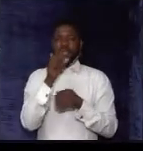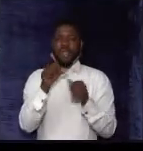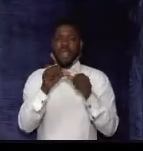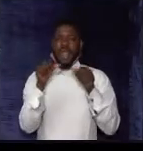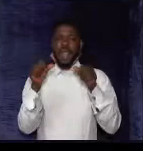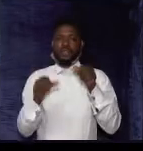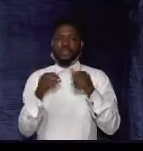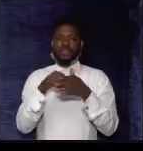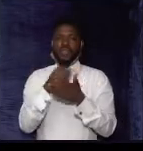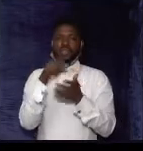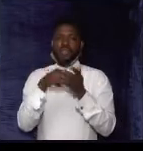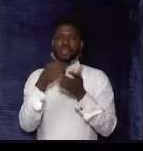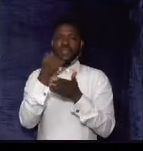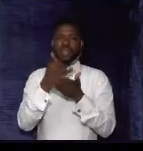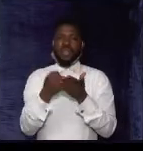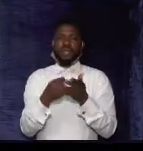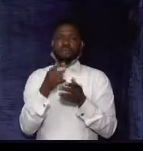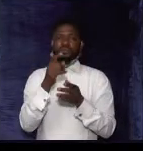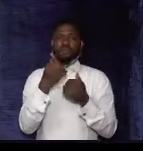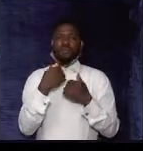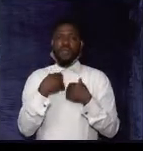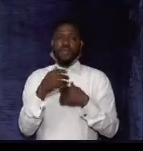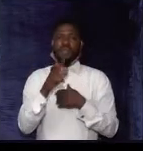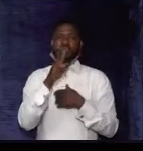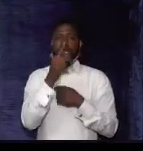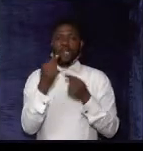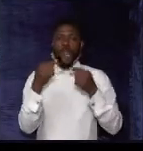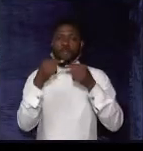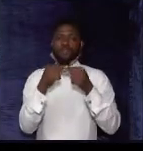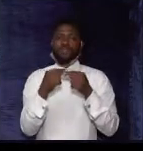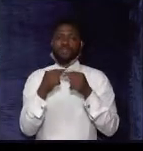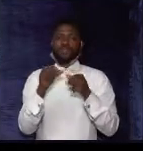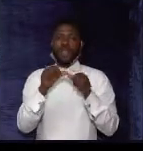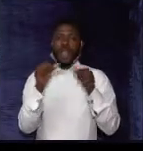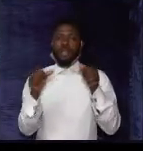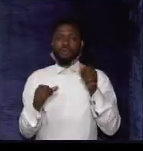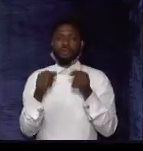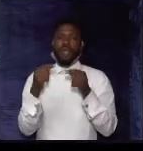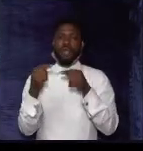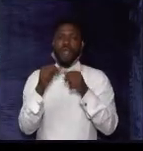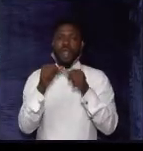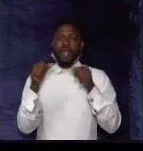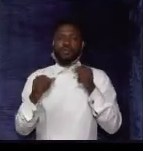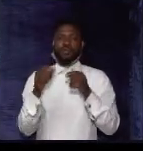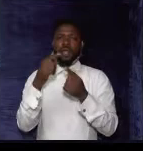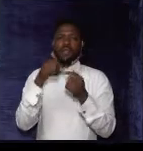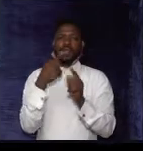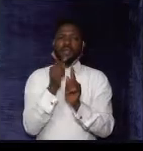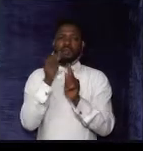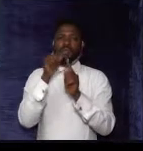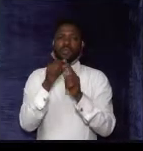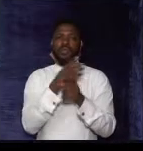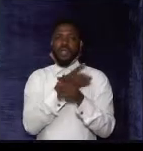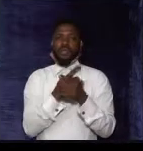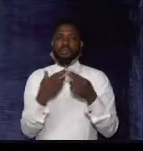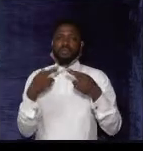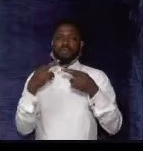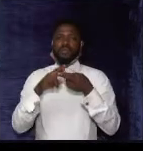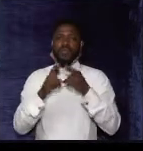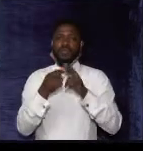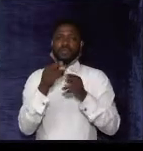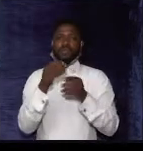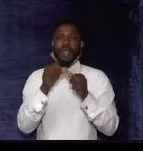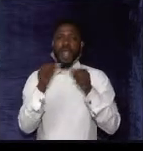missing angles in this diagram. Here you have interior opposite angles. Angles around the point, and